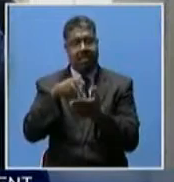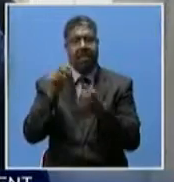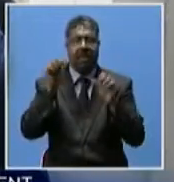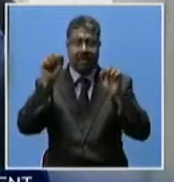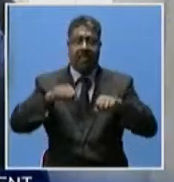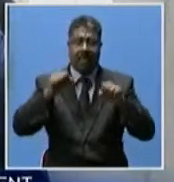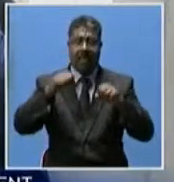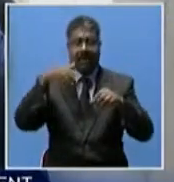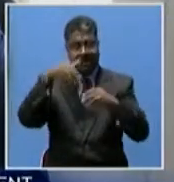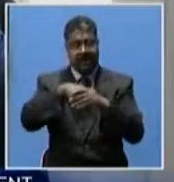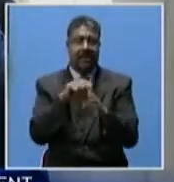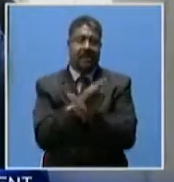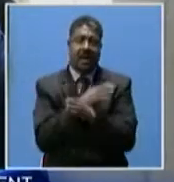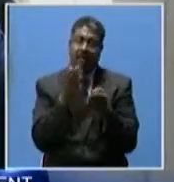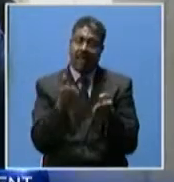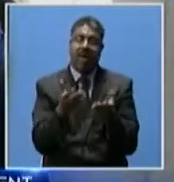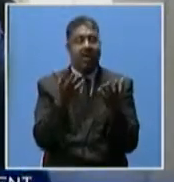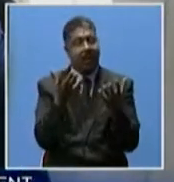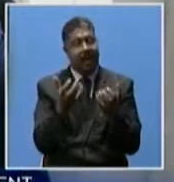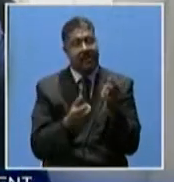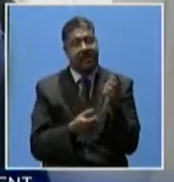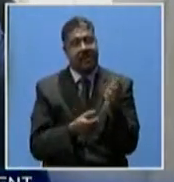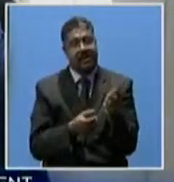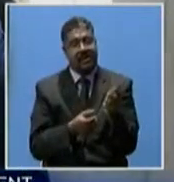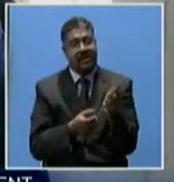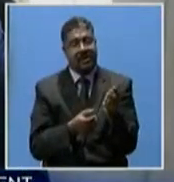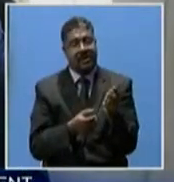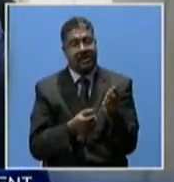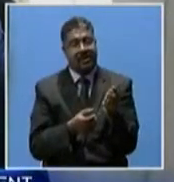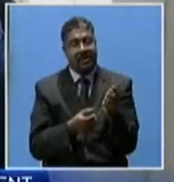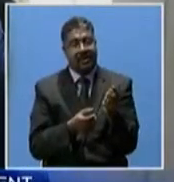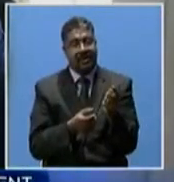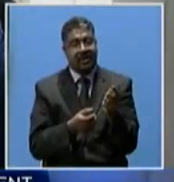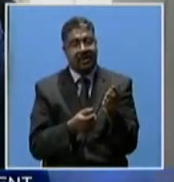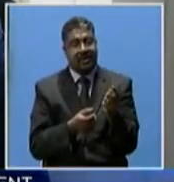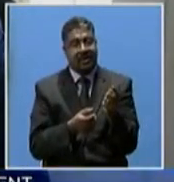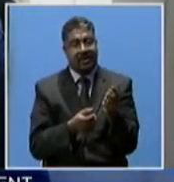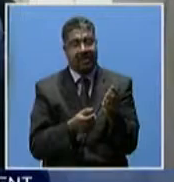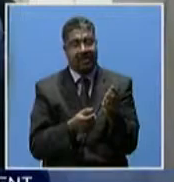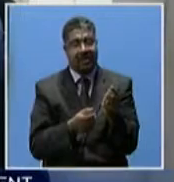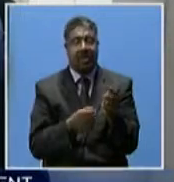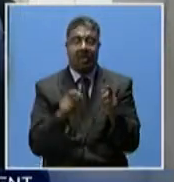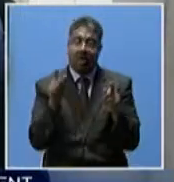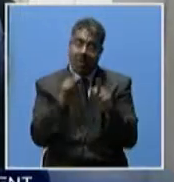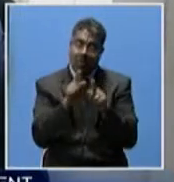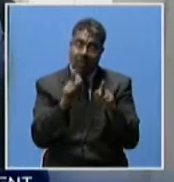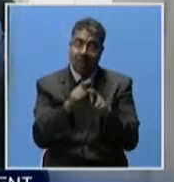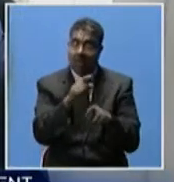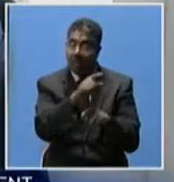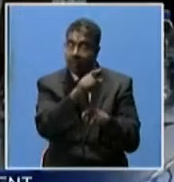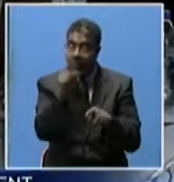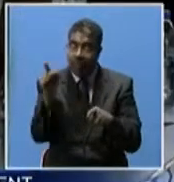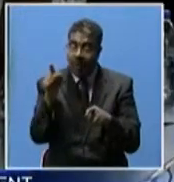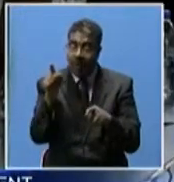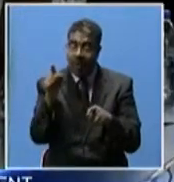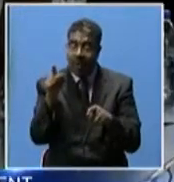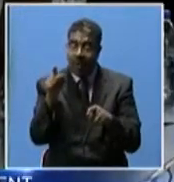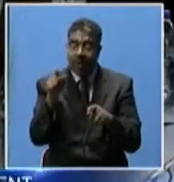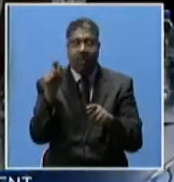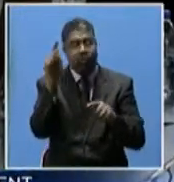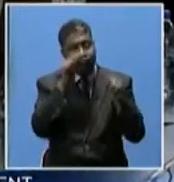well as foreign tourists. And as such, you being part of the tourism and hospitality